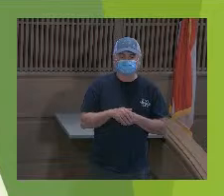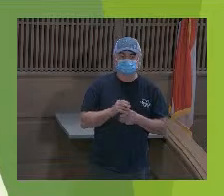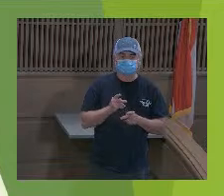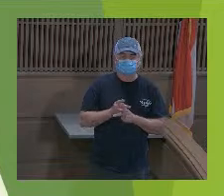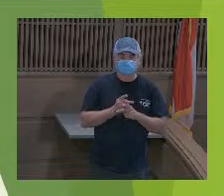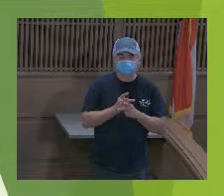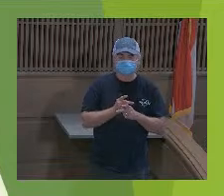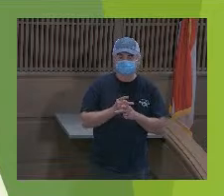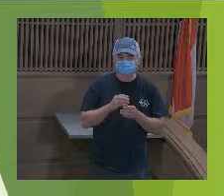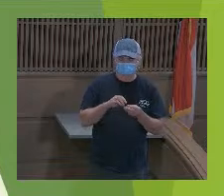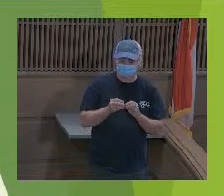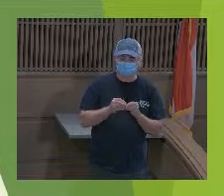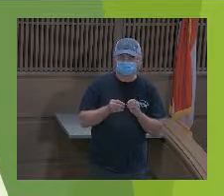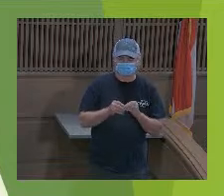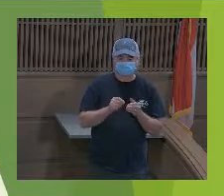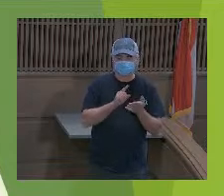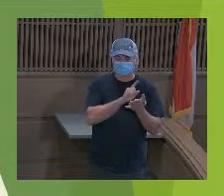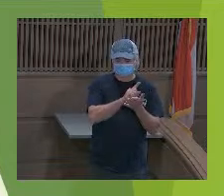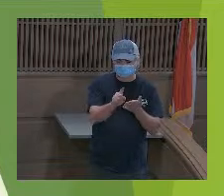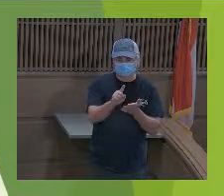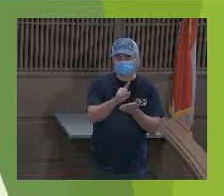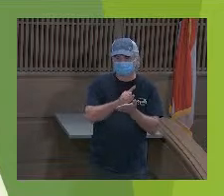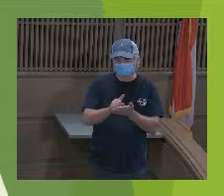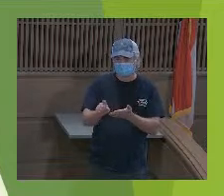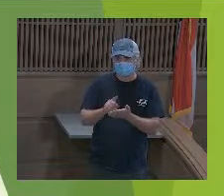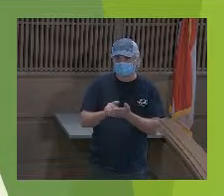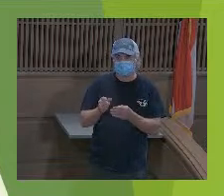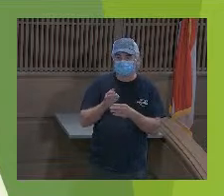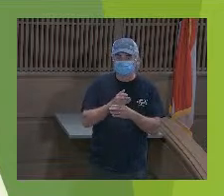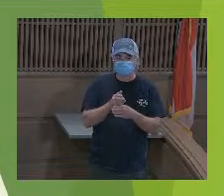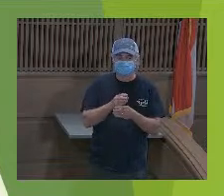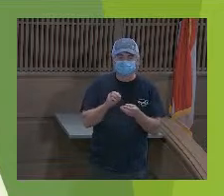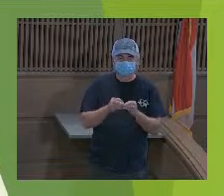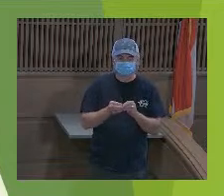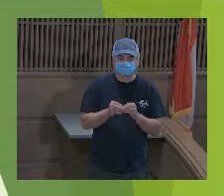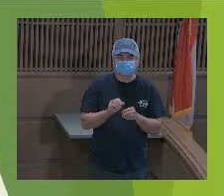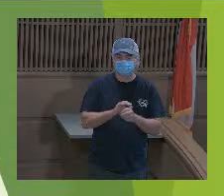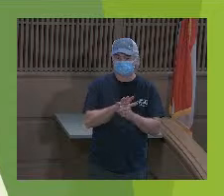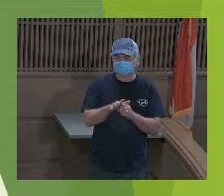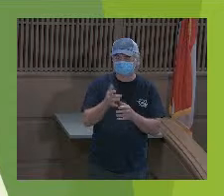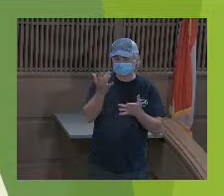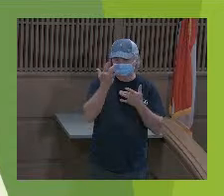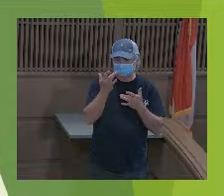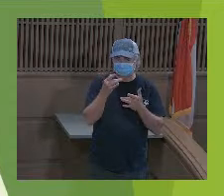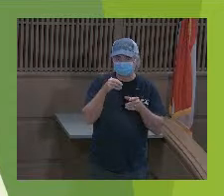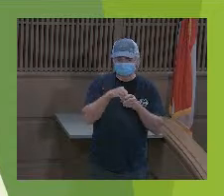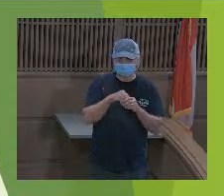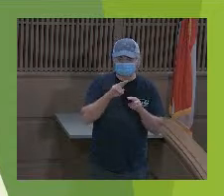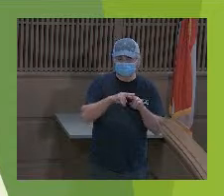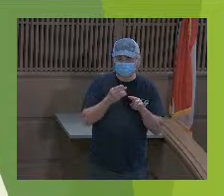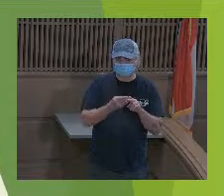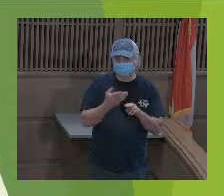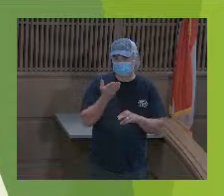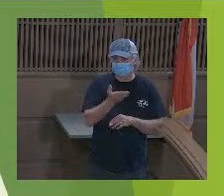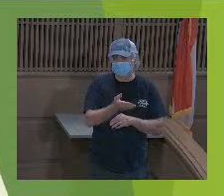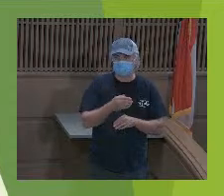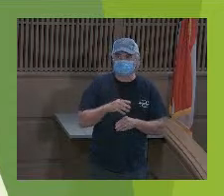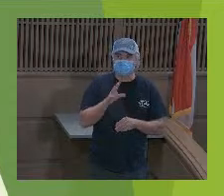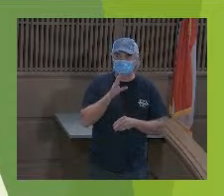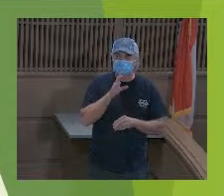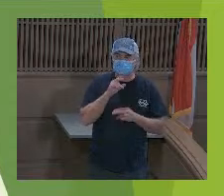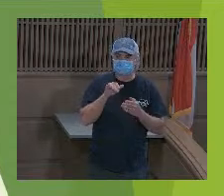census every week. That is the average number of COVID patients who are in the hospital. As we talked about